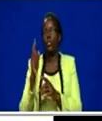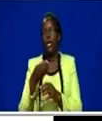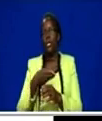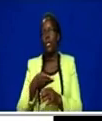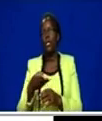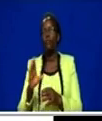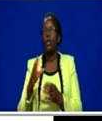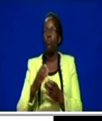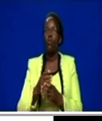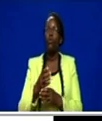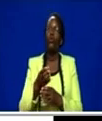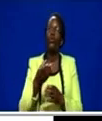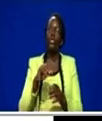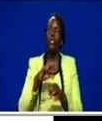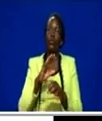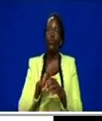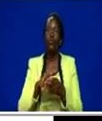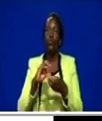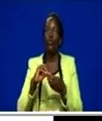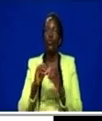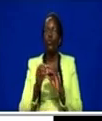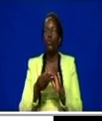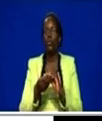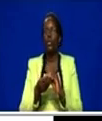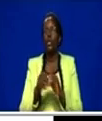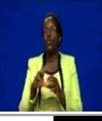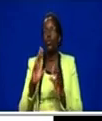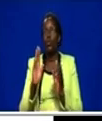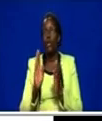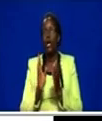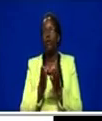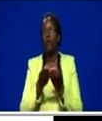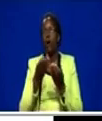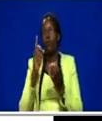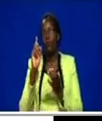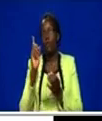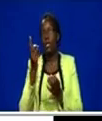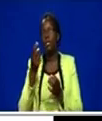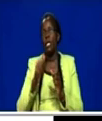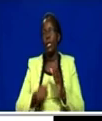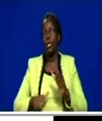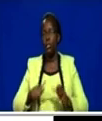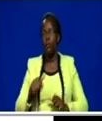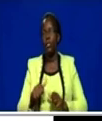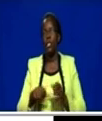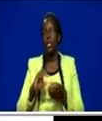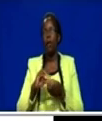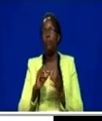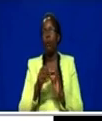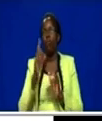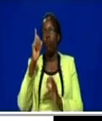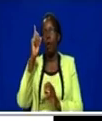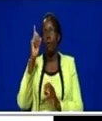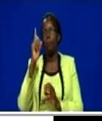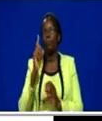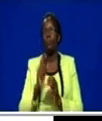the most appropriate solutions. So we have our first task, and our activity number 1 is